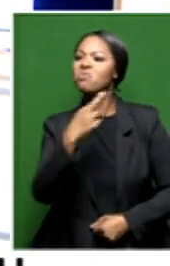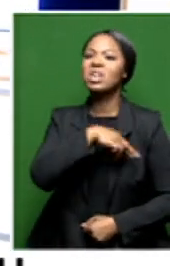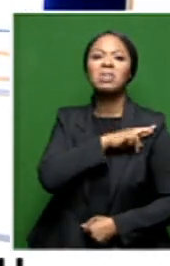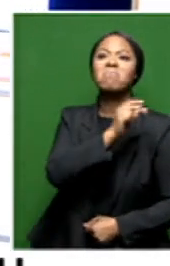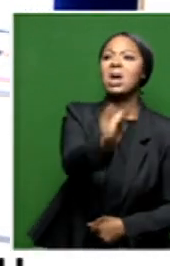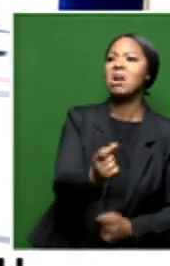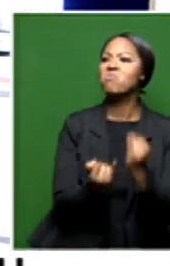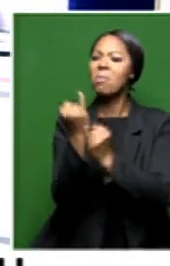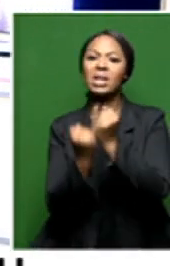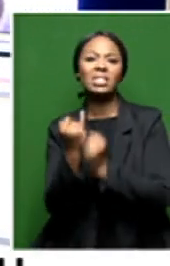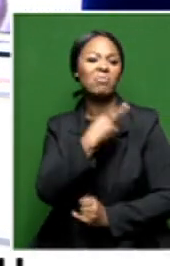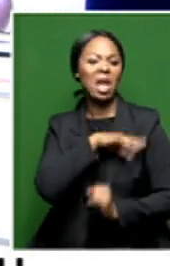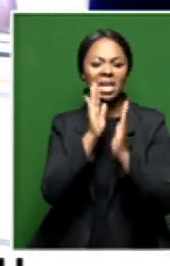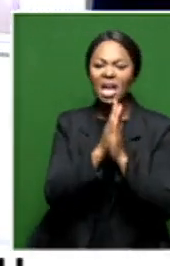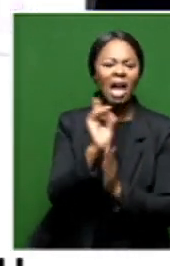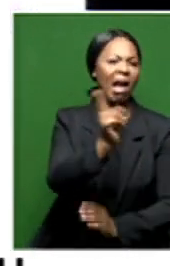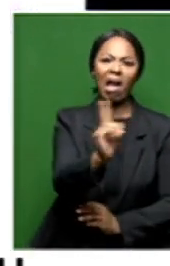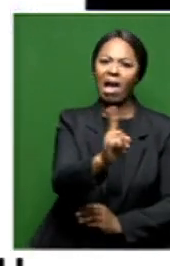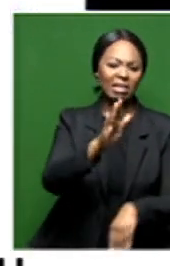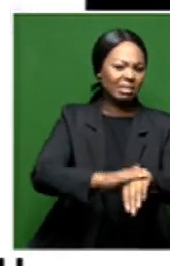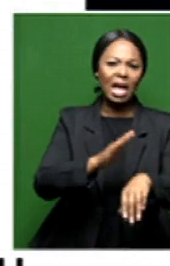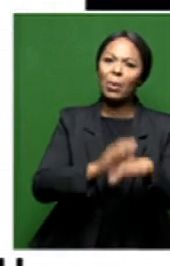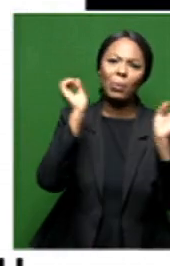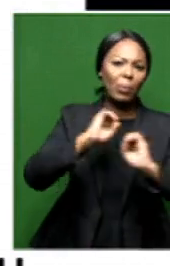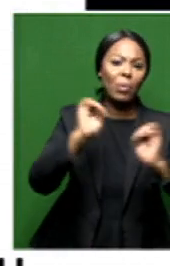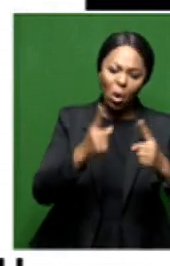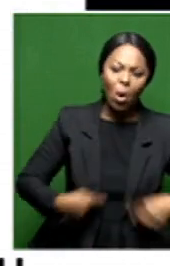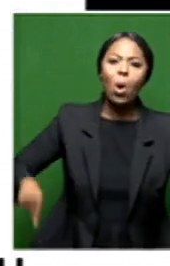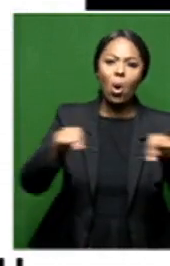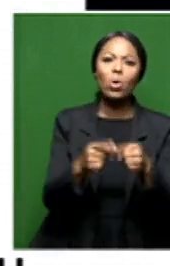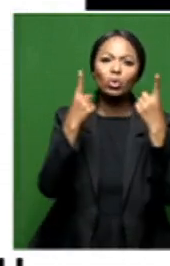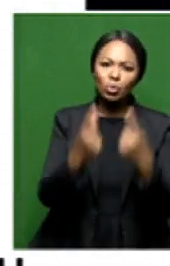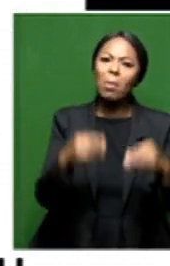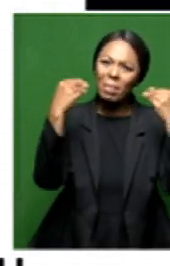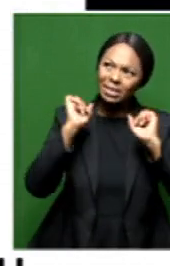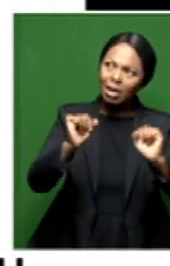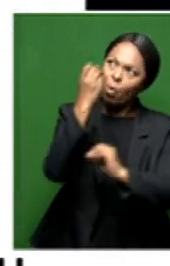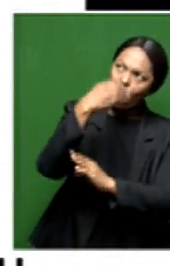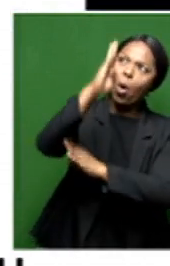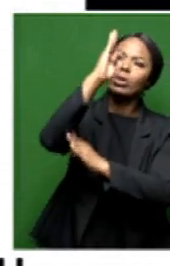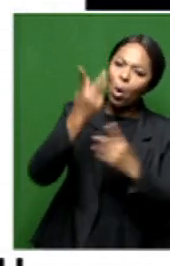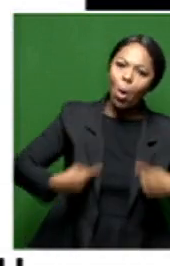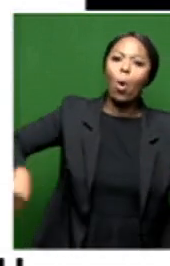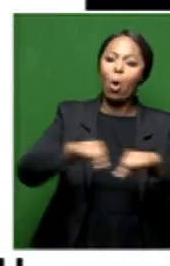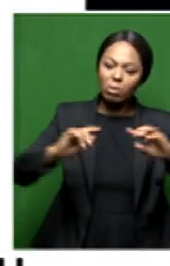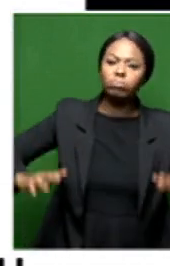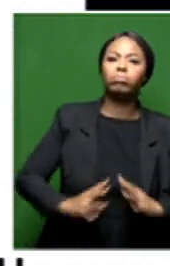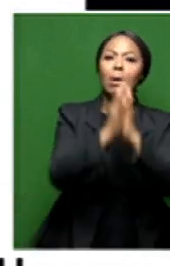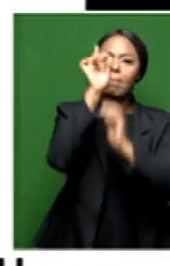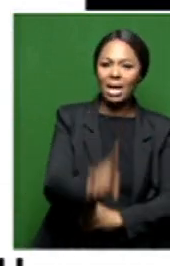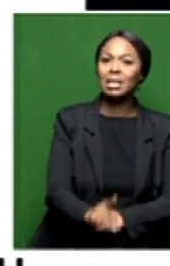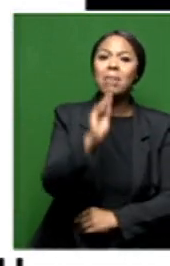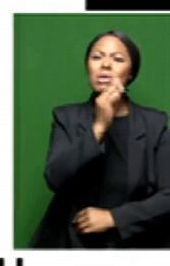that. The time we need to have is to do God's business together. Yes. So in other words, all religions